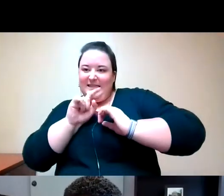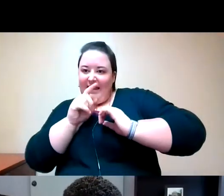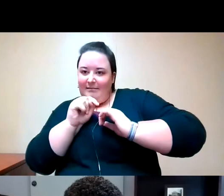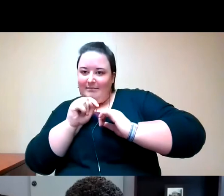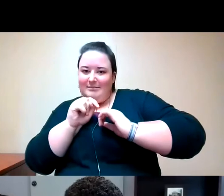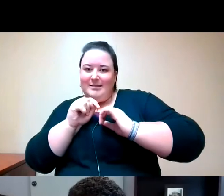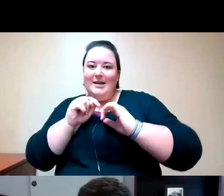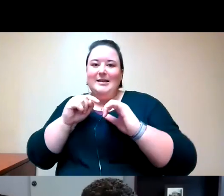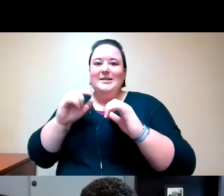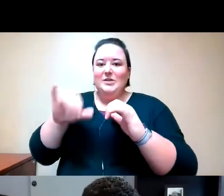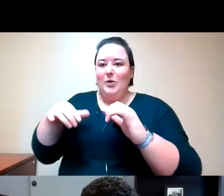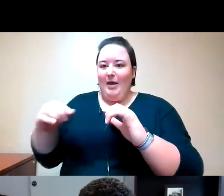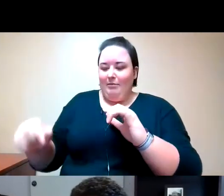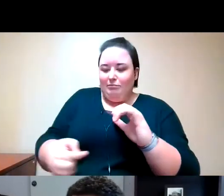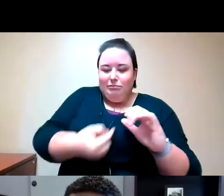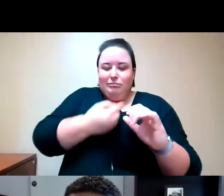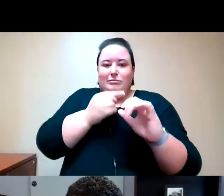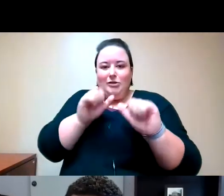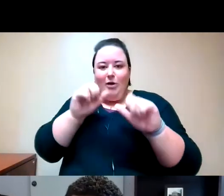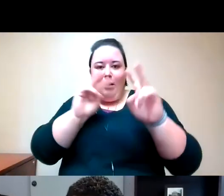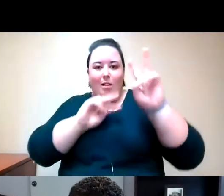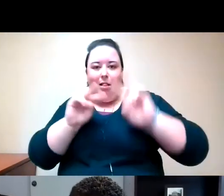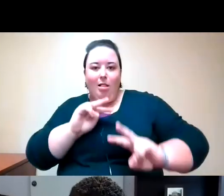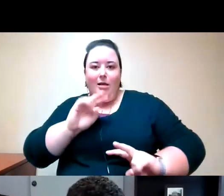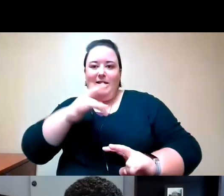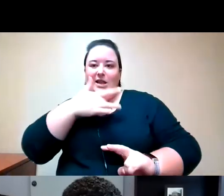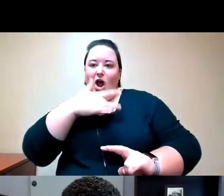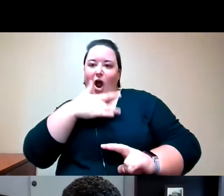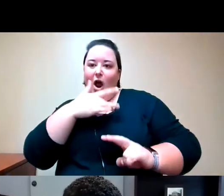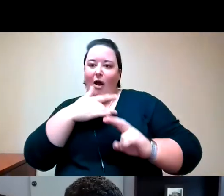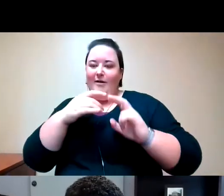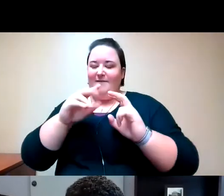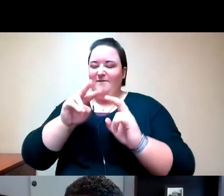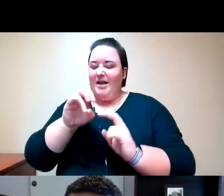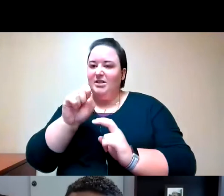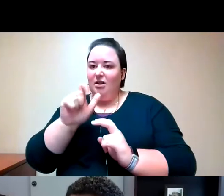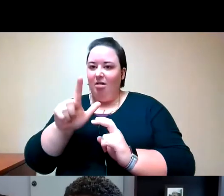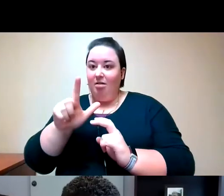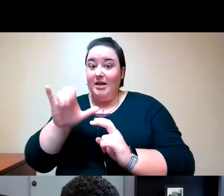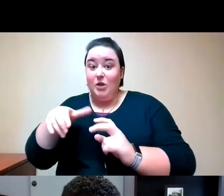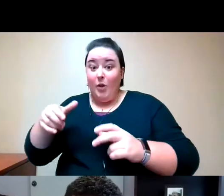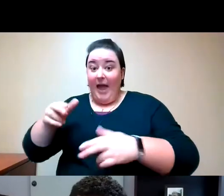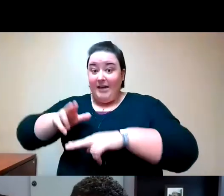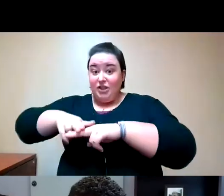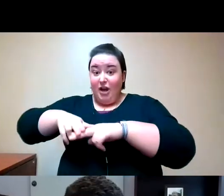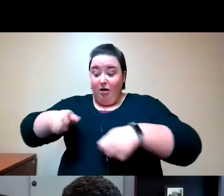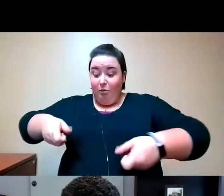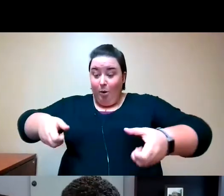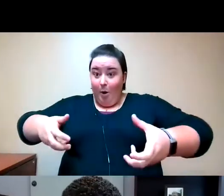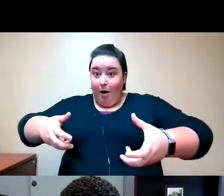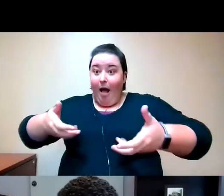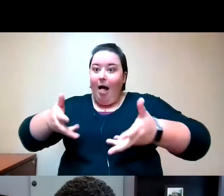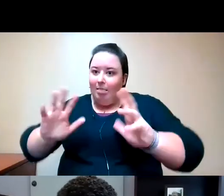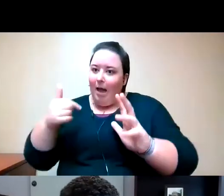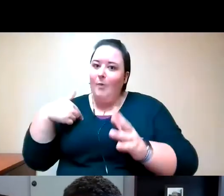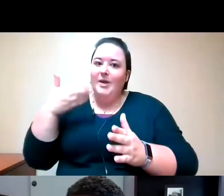a catheterization to look at the person's heart vessels. And so that chair allowed me to then be at the table. We